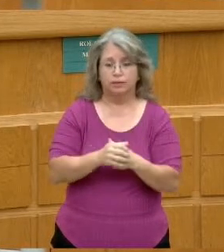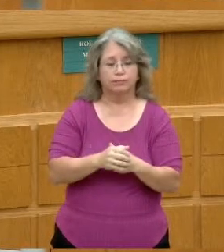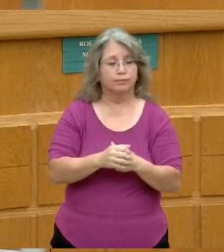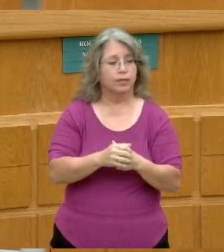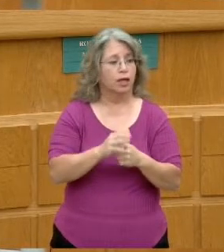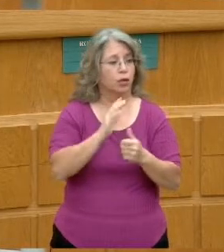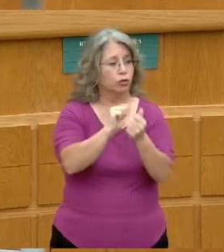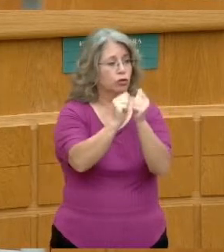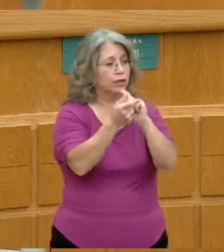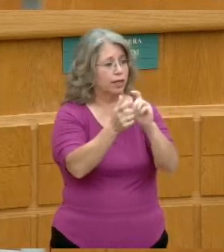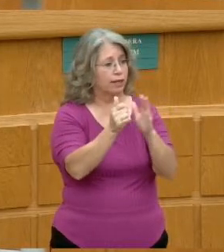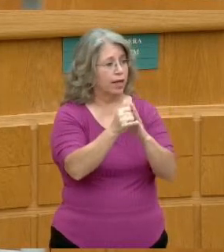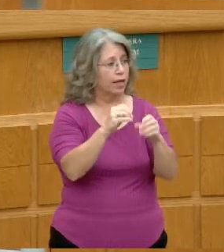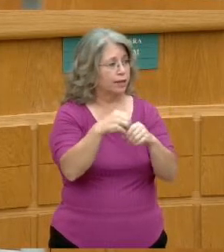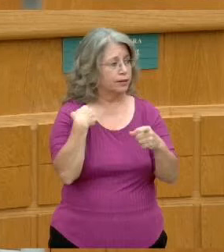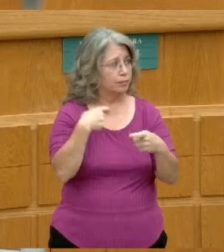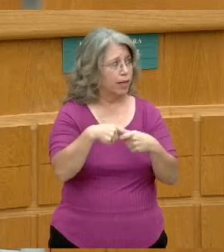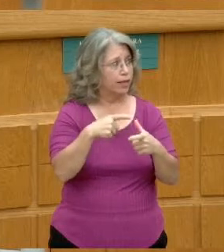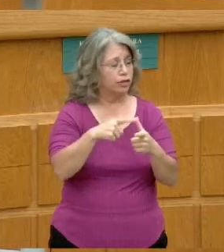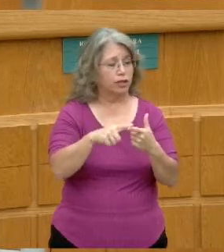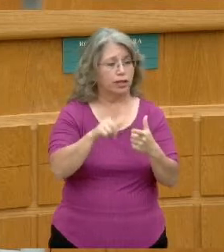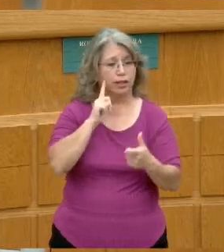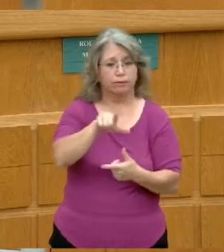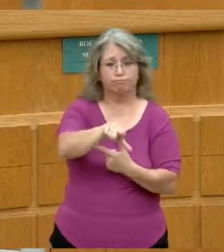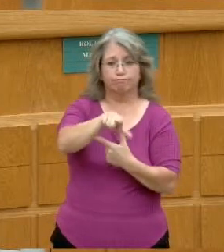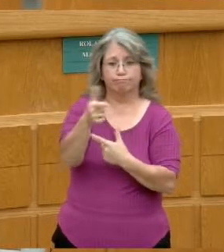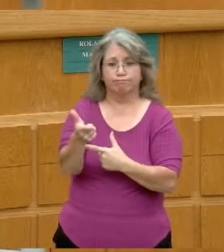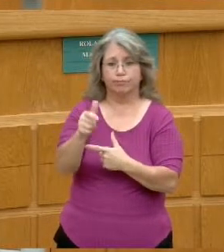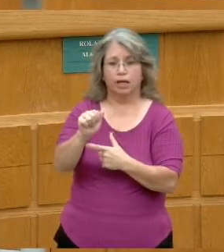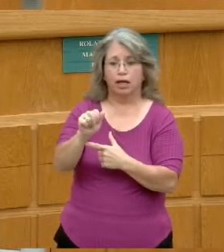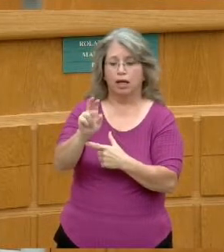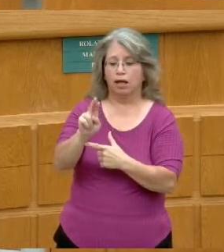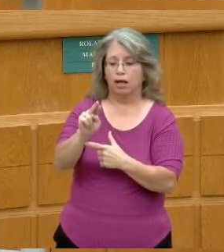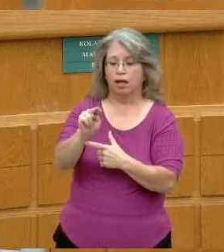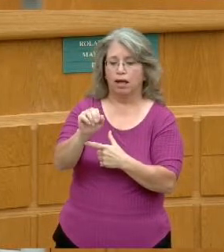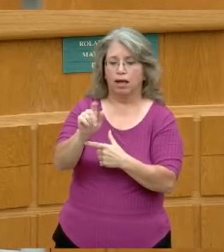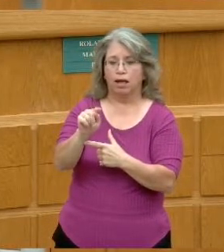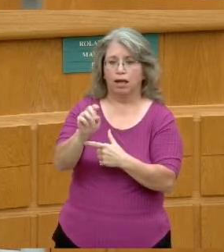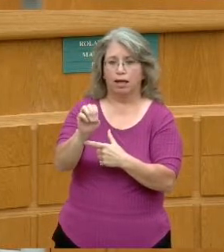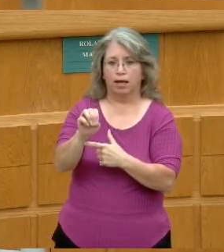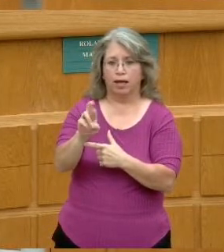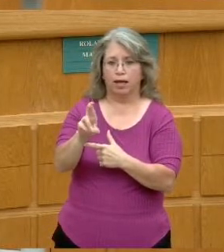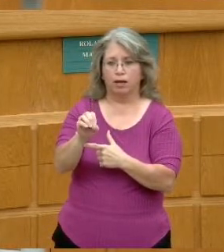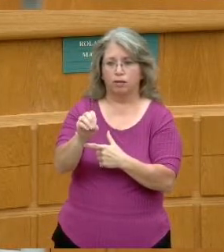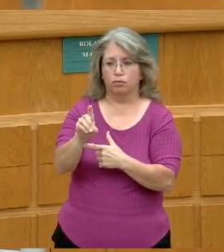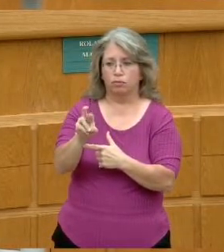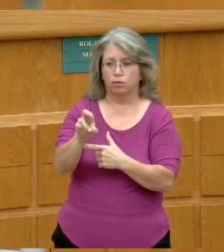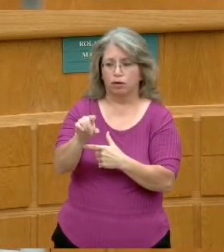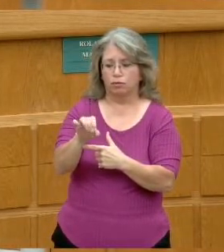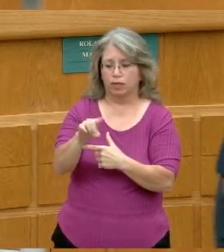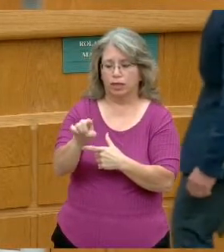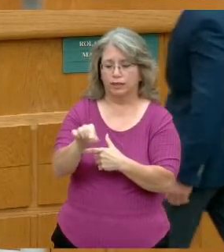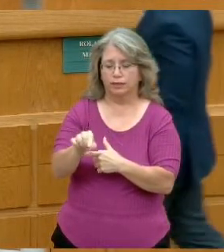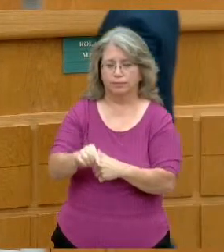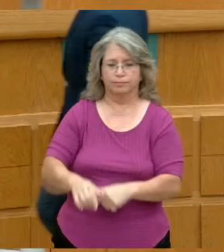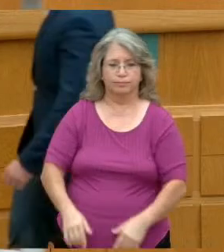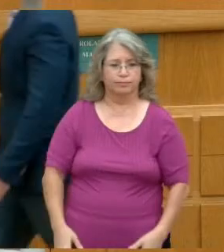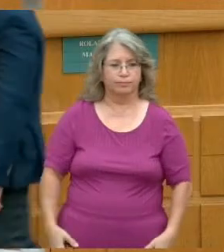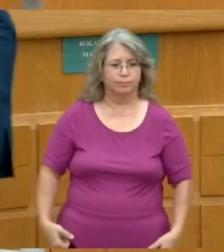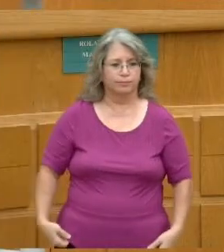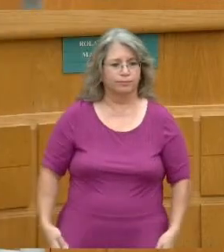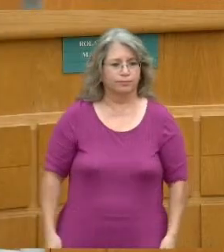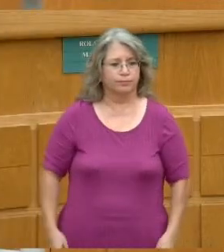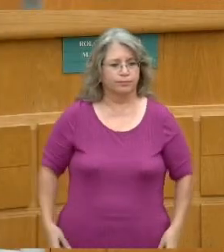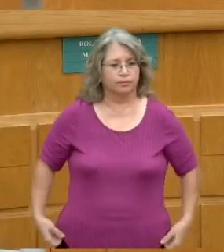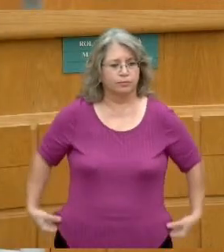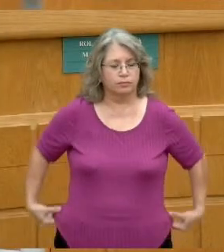on that in Spanish, and then we'll hear from Annette Rodriguez. Desde el próximo día lunes, las bibliotecas públicas van a reabrir, aunque